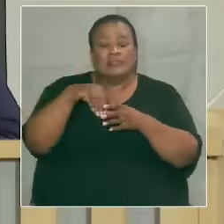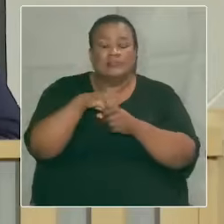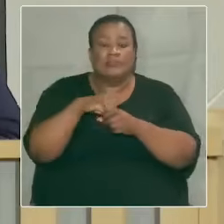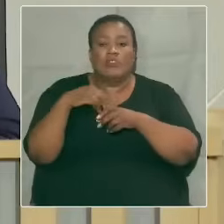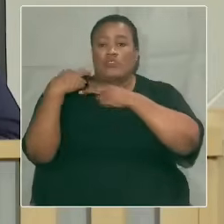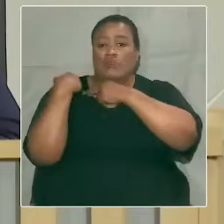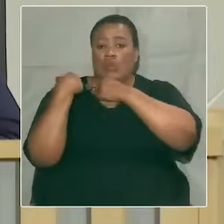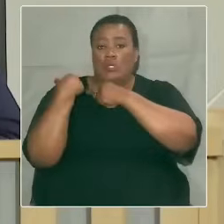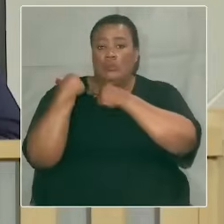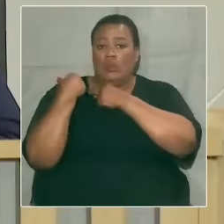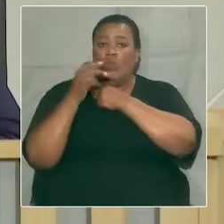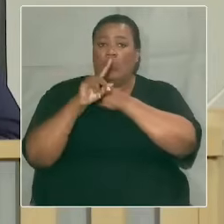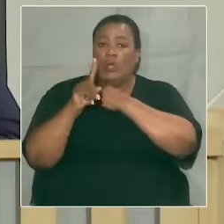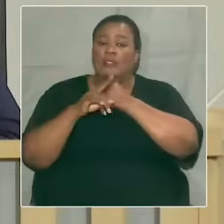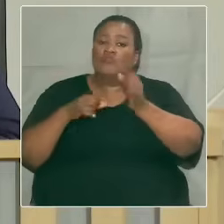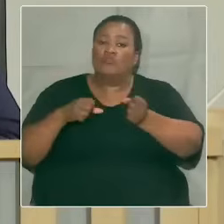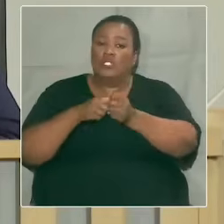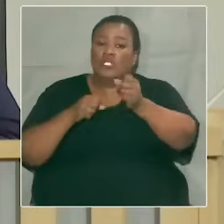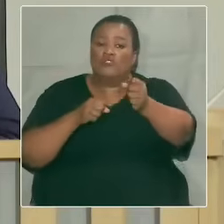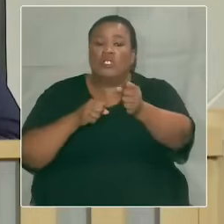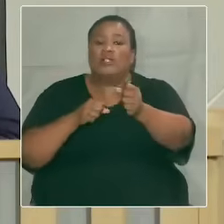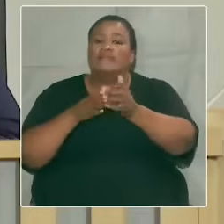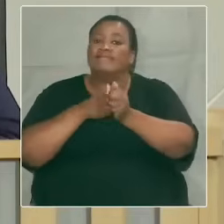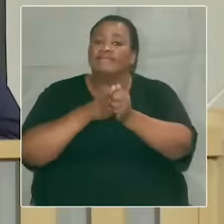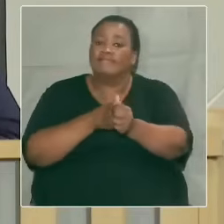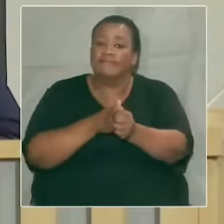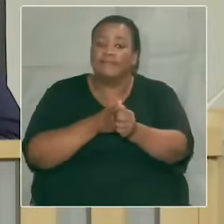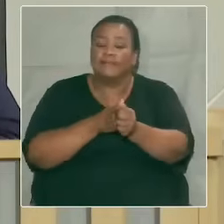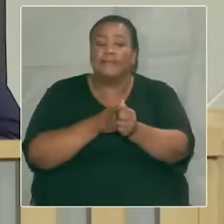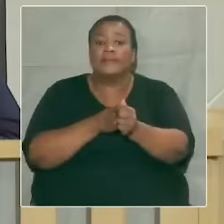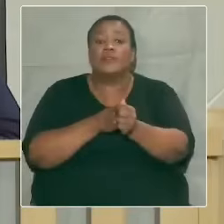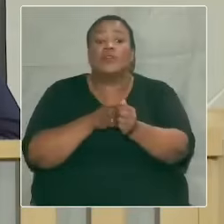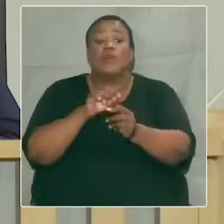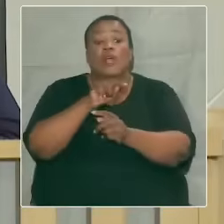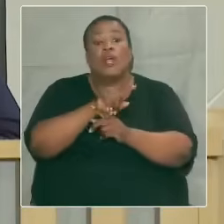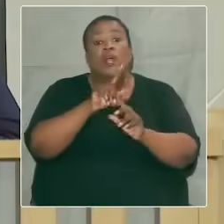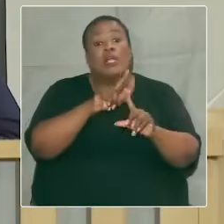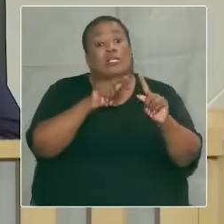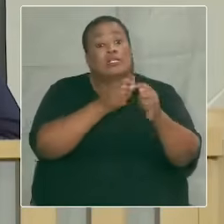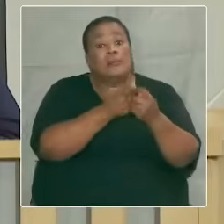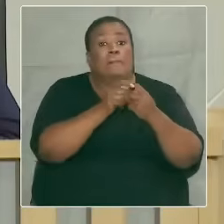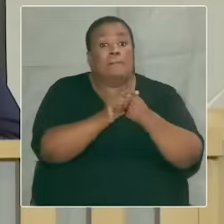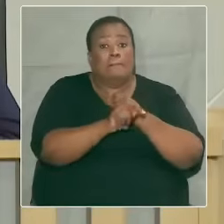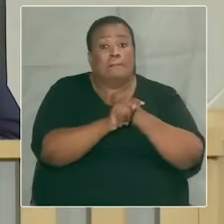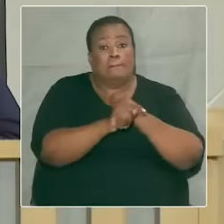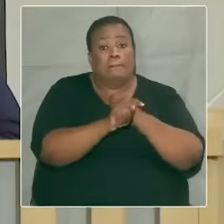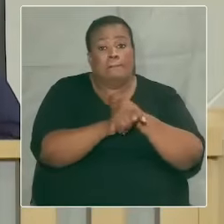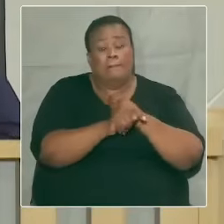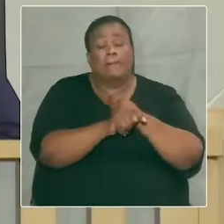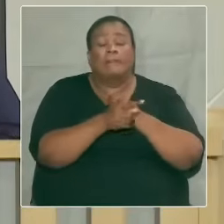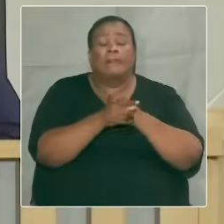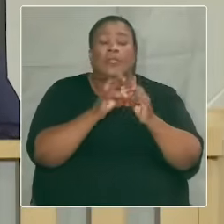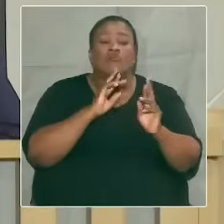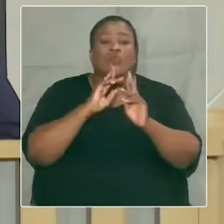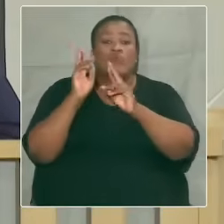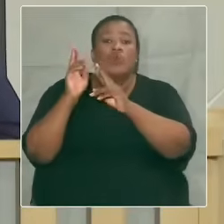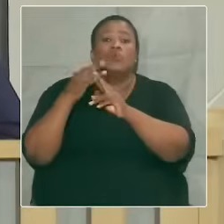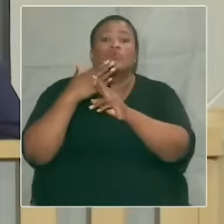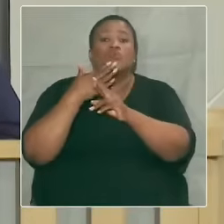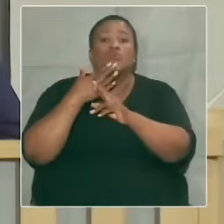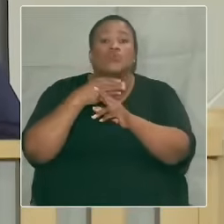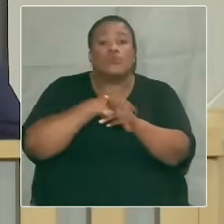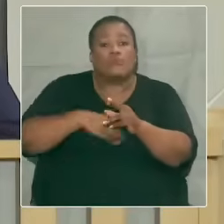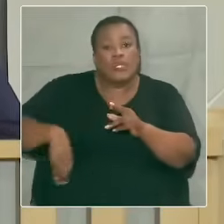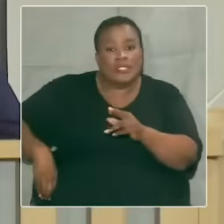strategic direction over the PKTT, and it reported to the President and the